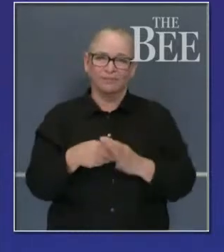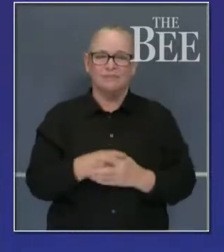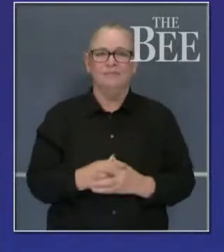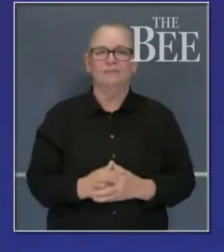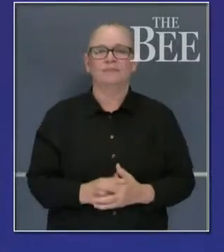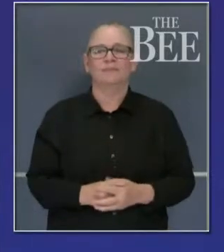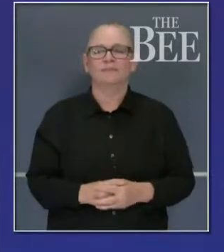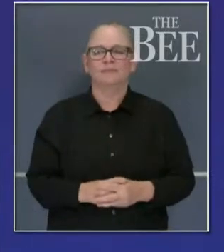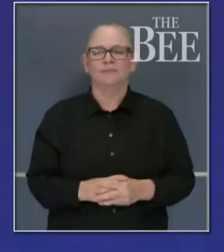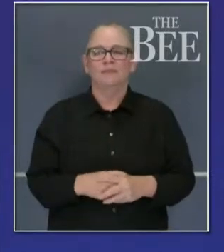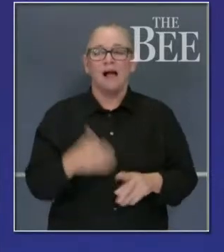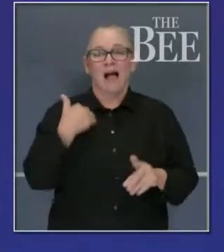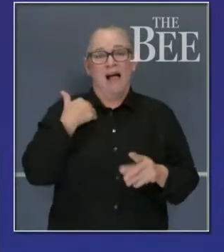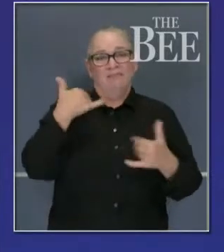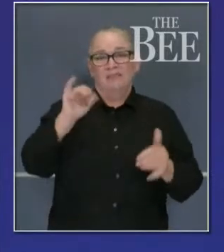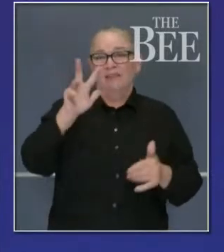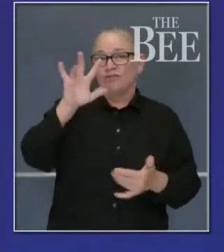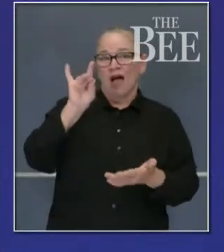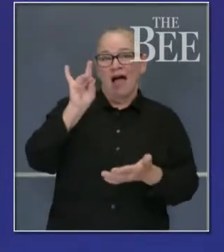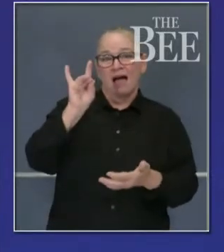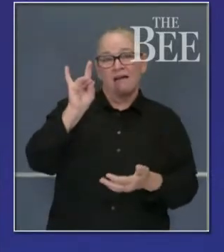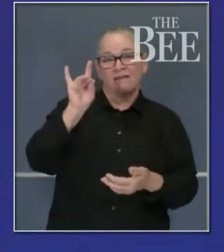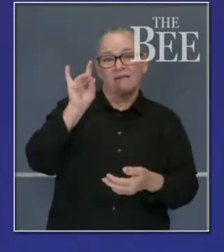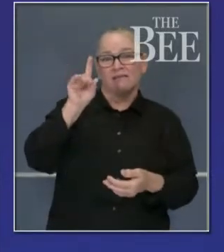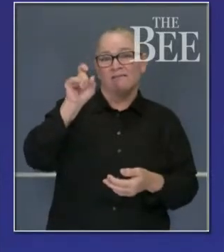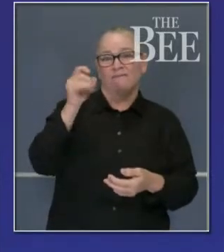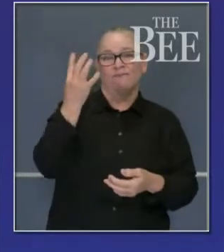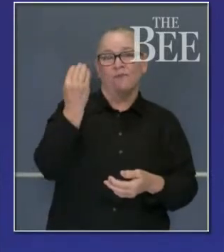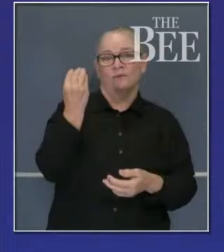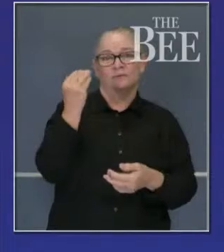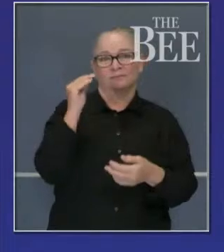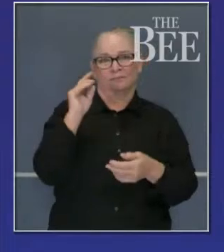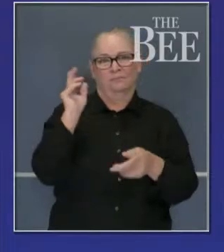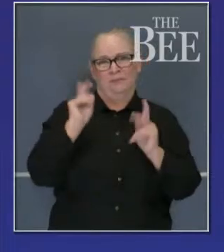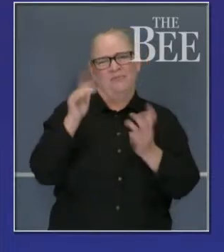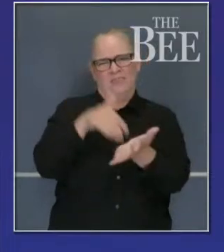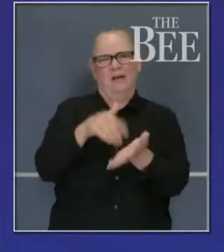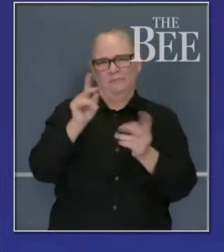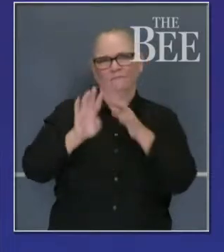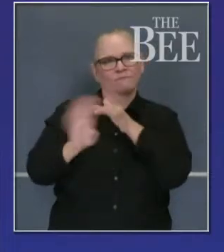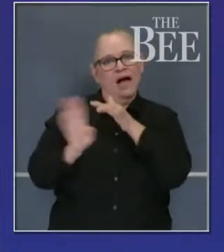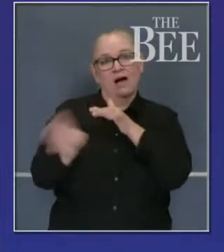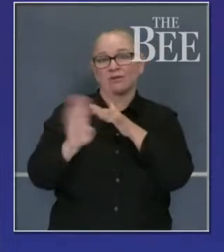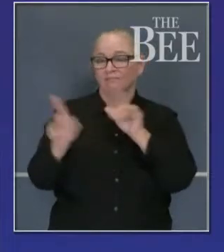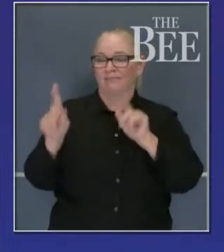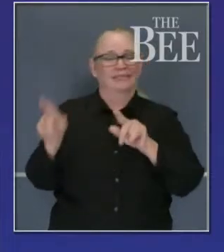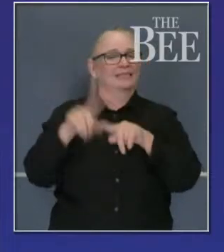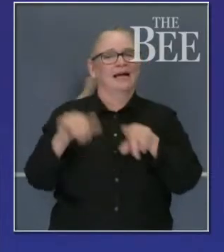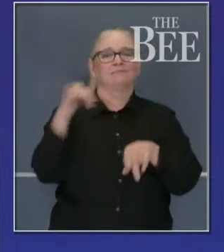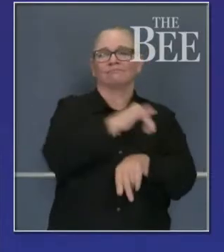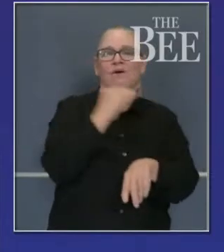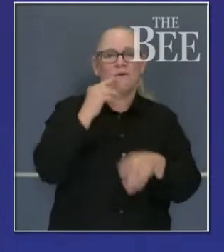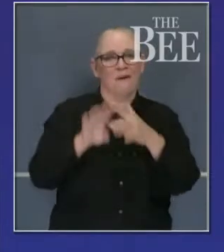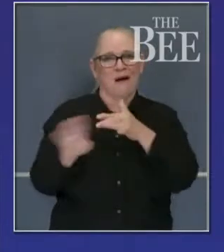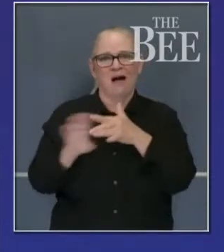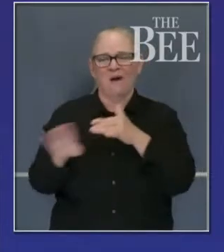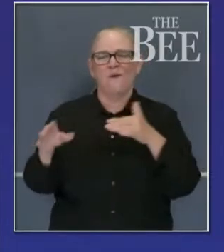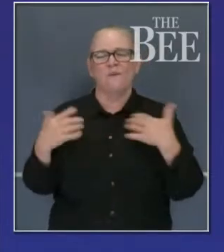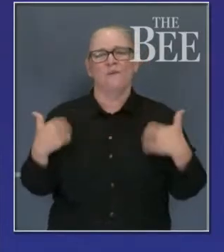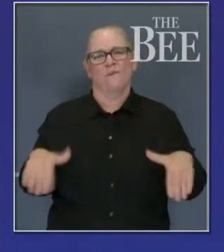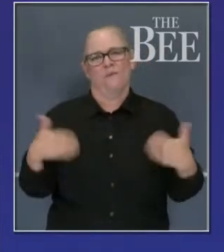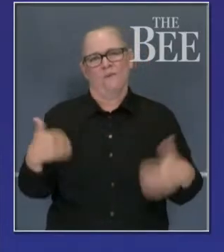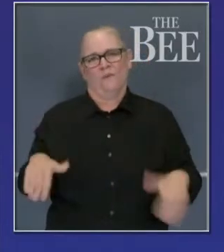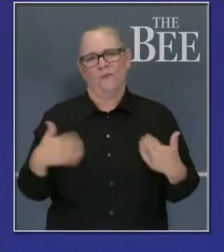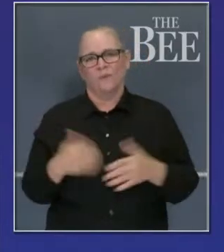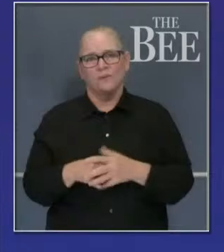We still have 38,000 plus people that have been evacuated, and again, over 3.4 million acres have